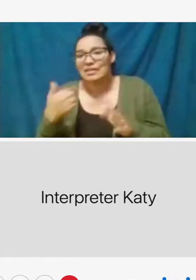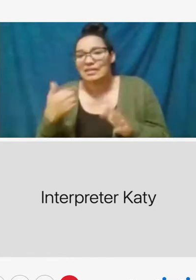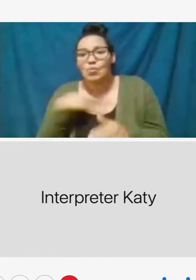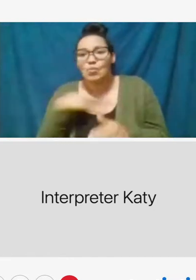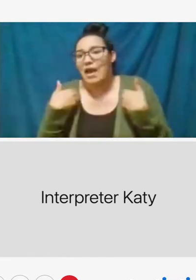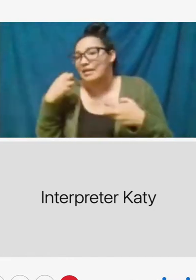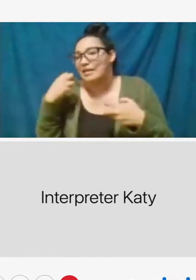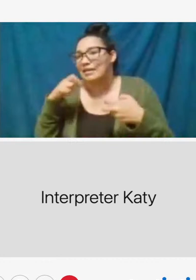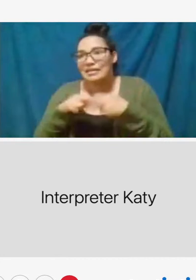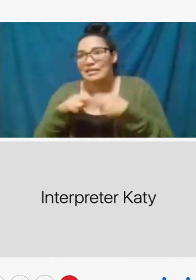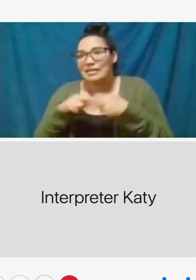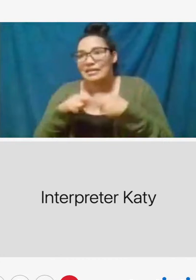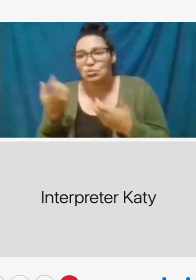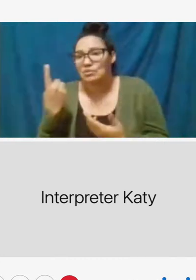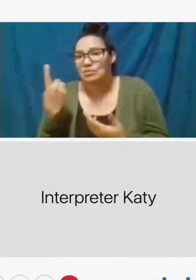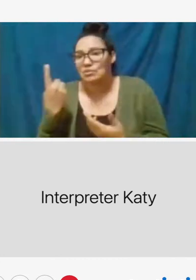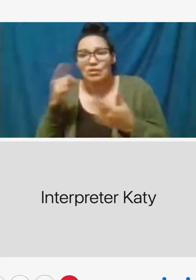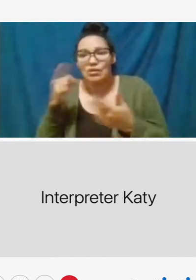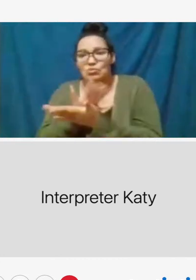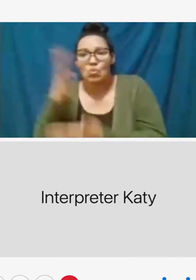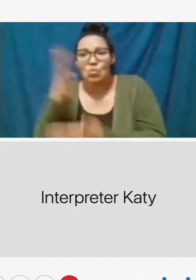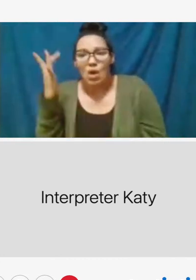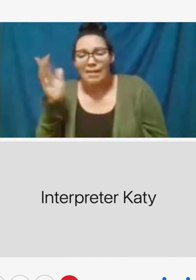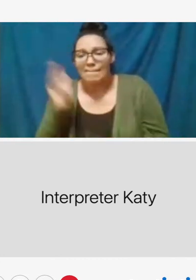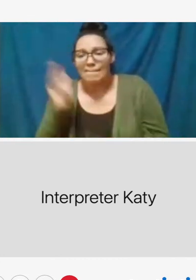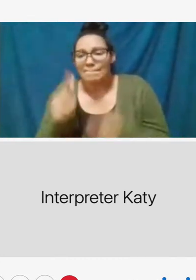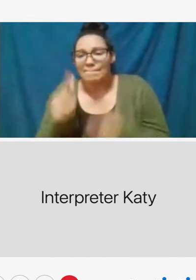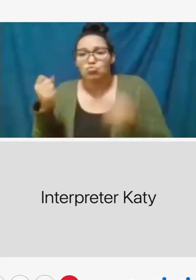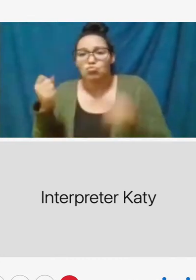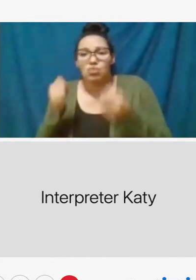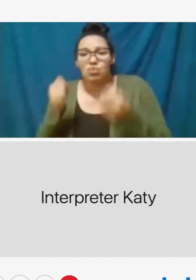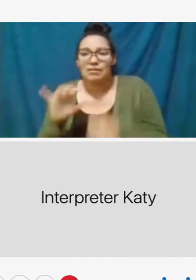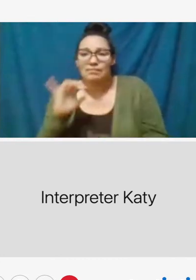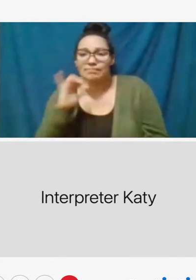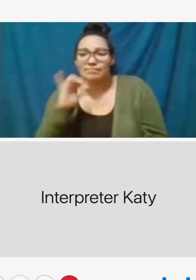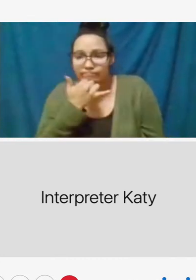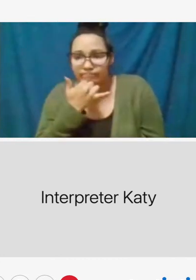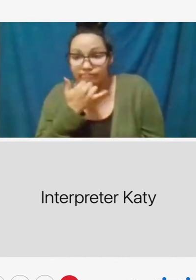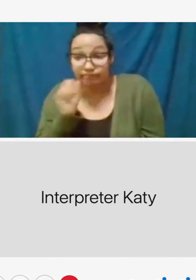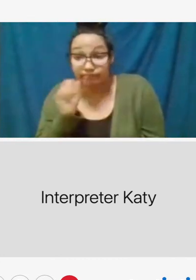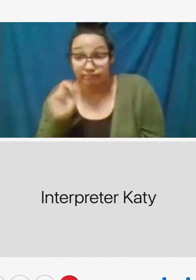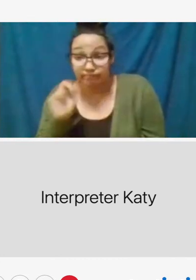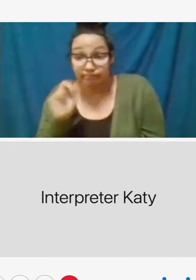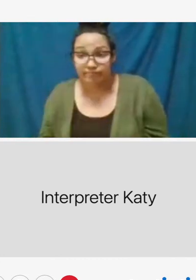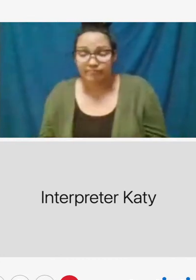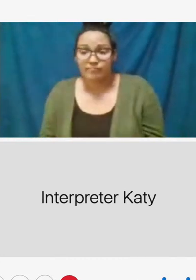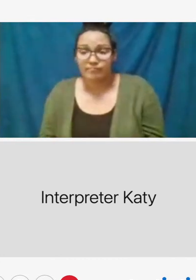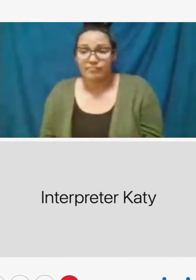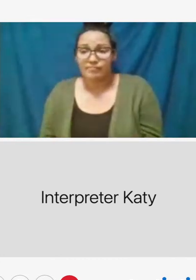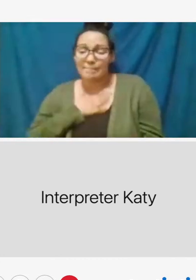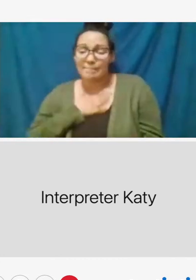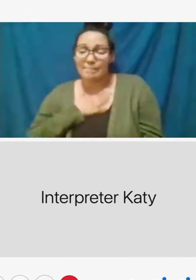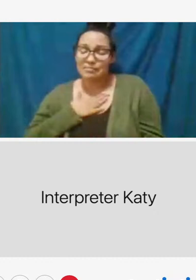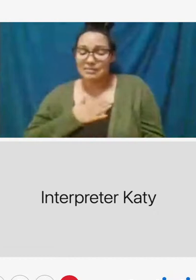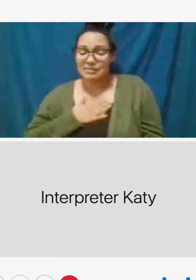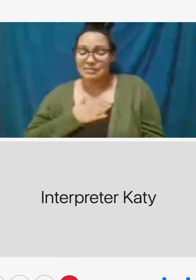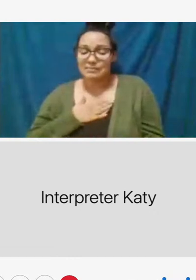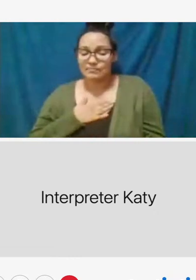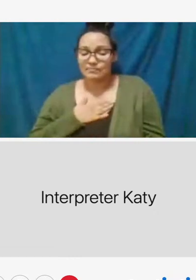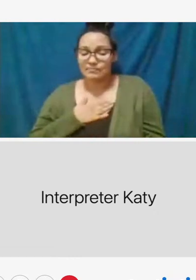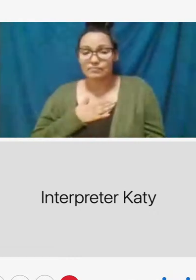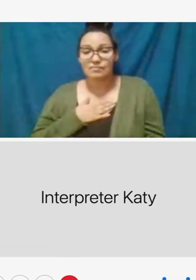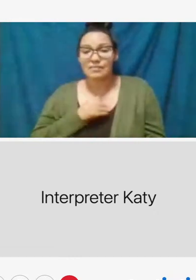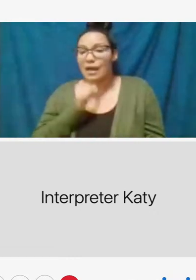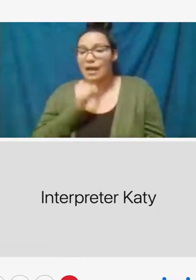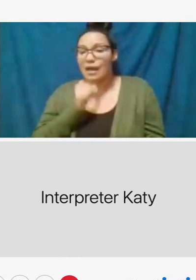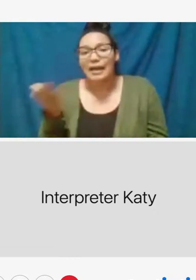because of people driving you radically please please I'm not here to point fingers